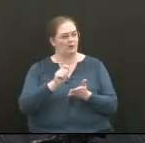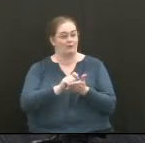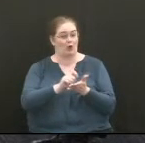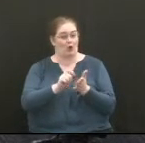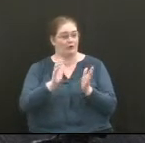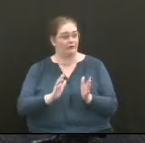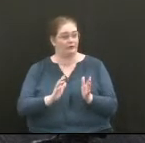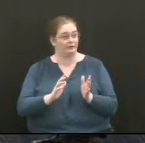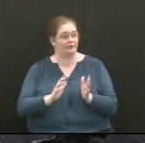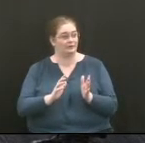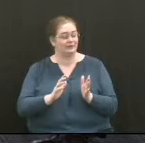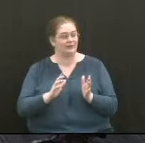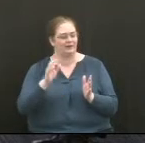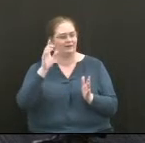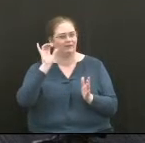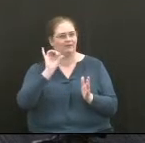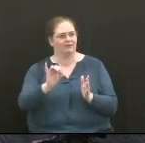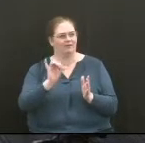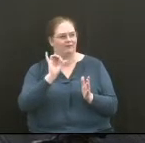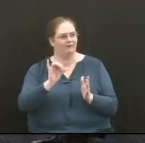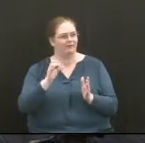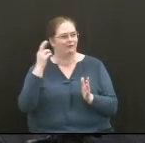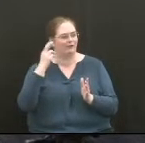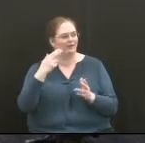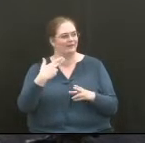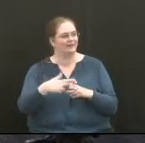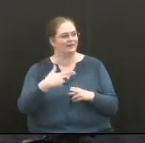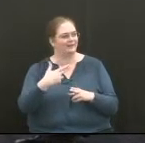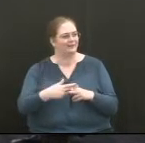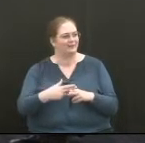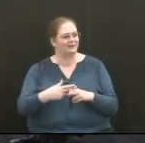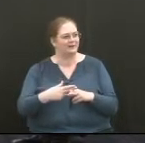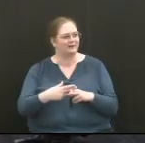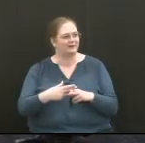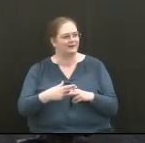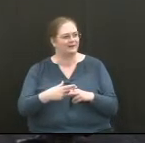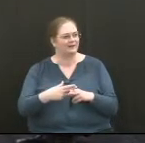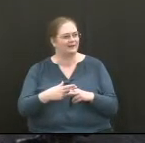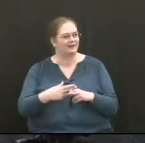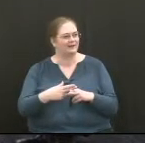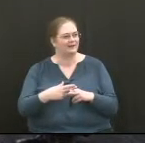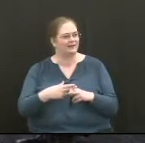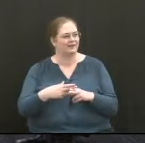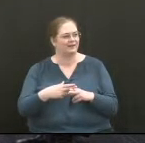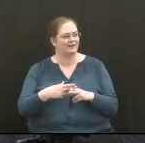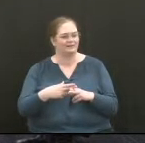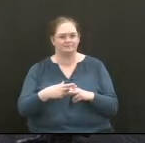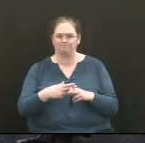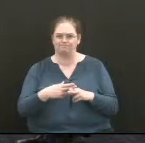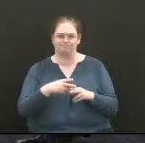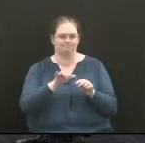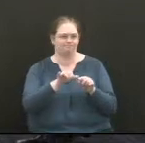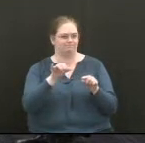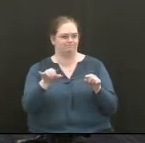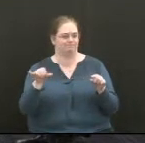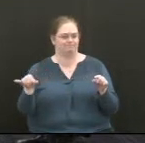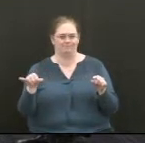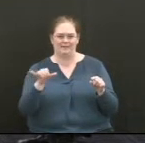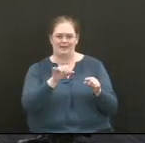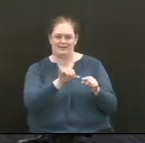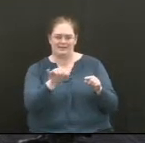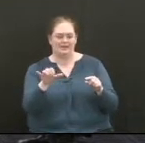authors who put it together, and the name is Erminia Tosti Luna, and it's actually